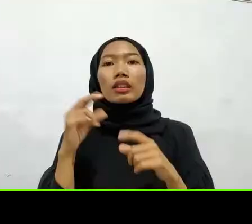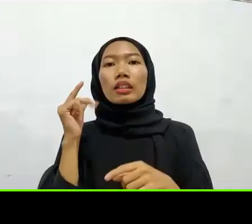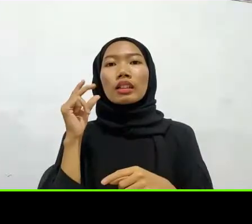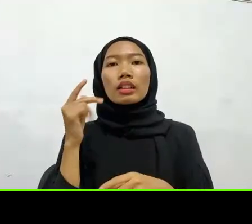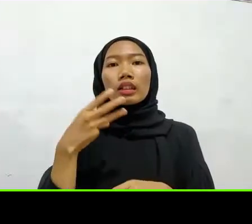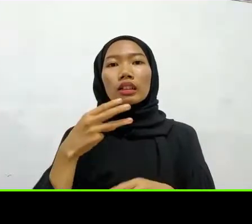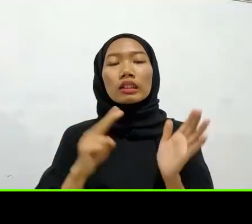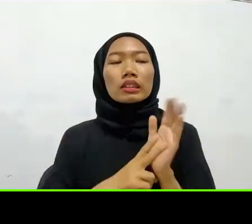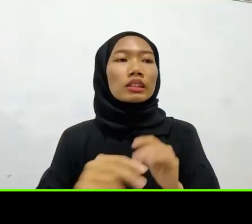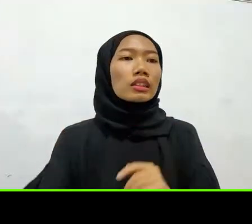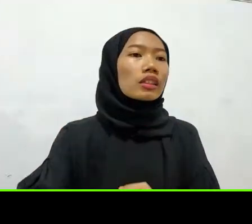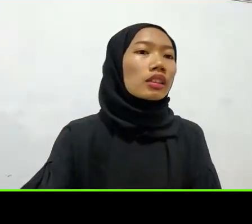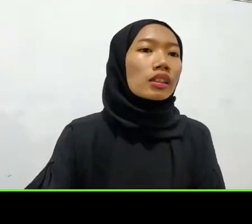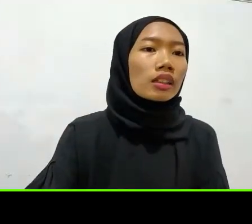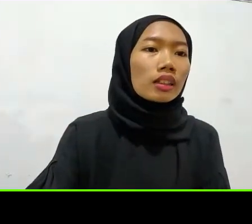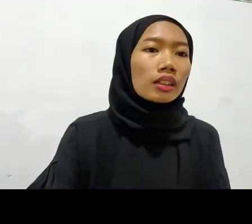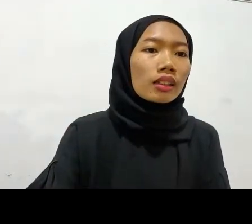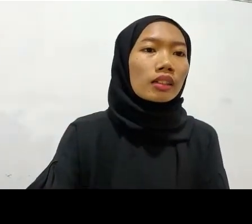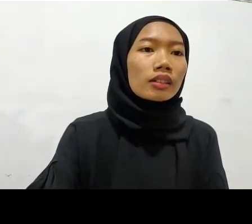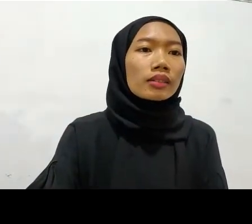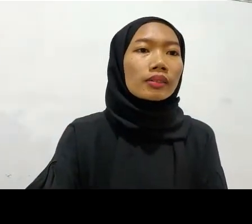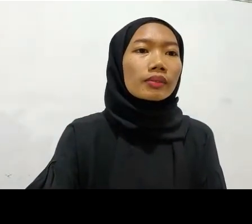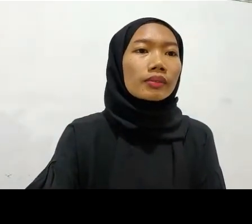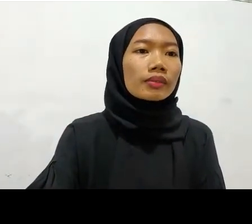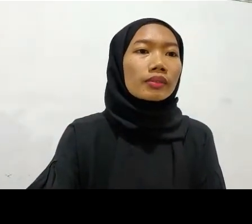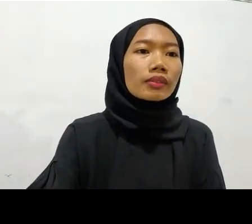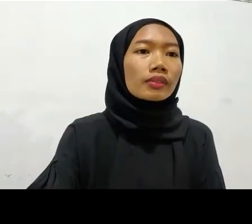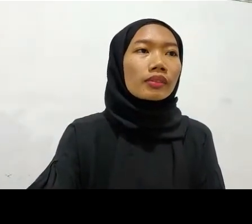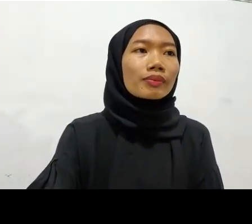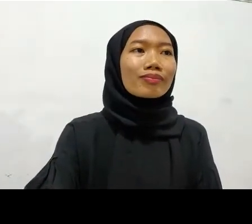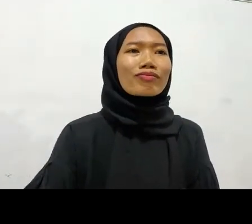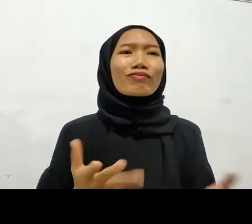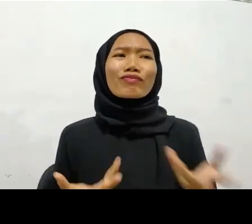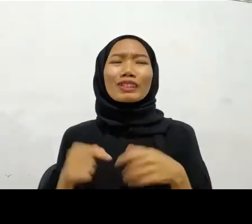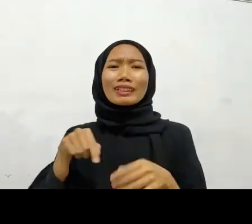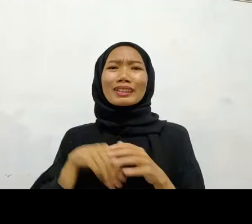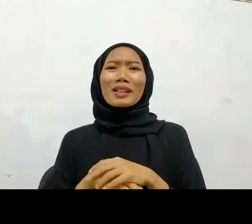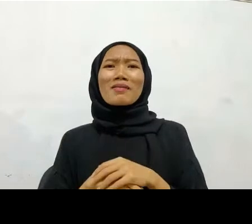I mean, that really is the million-dollar question.